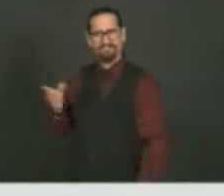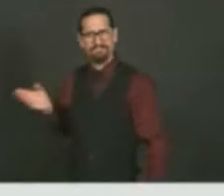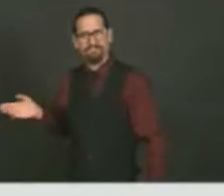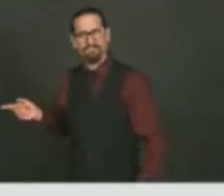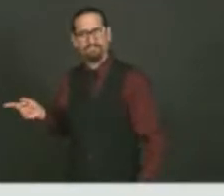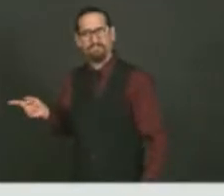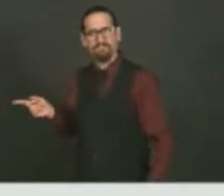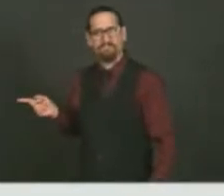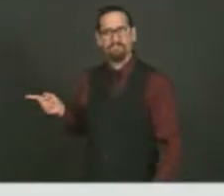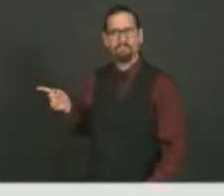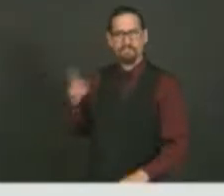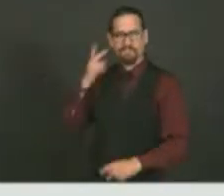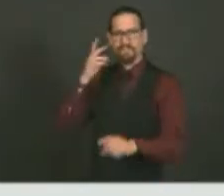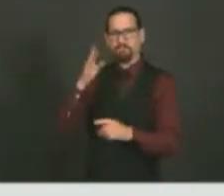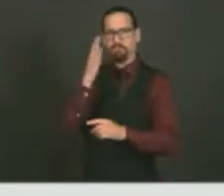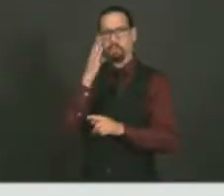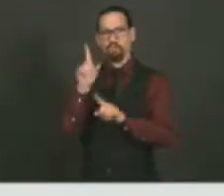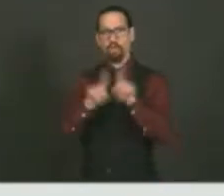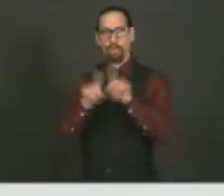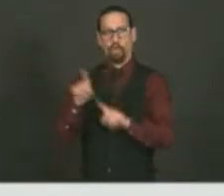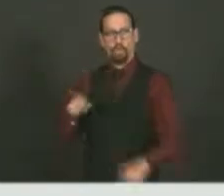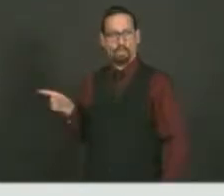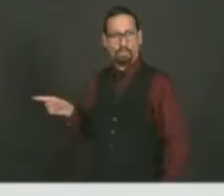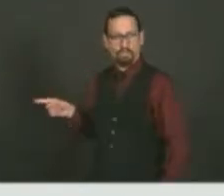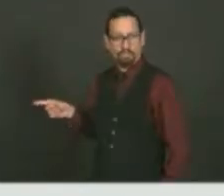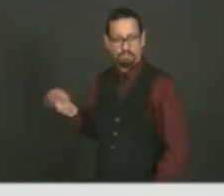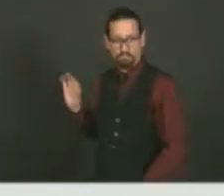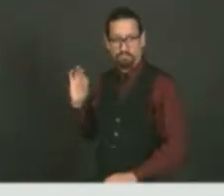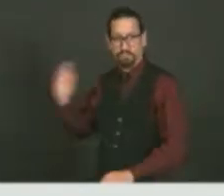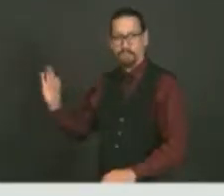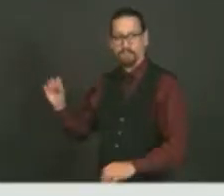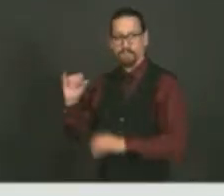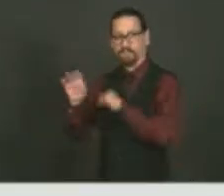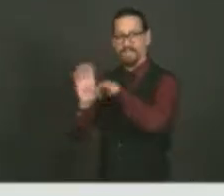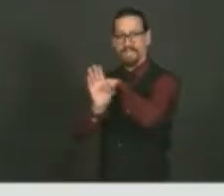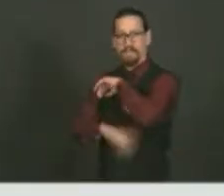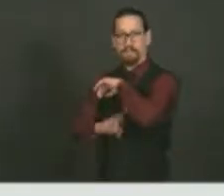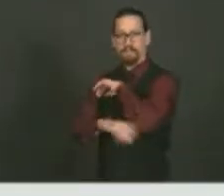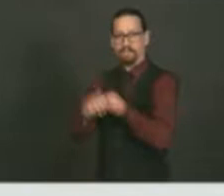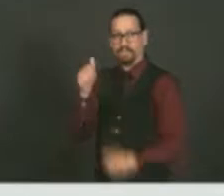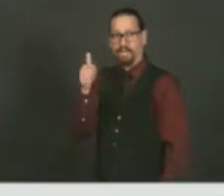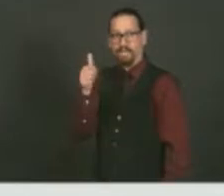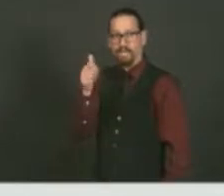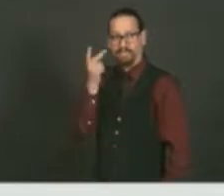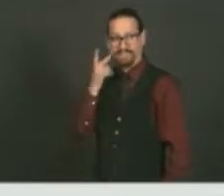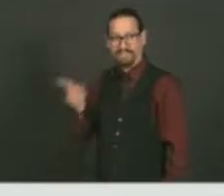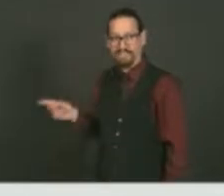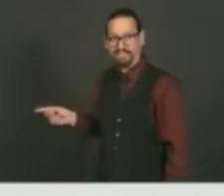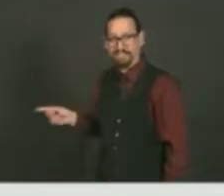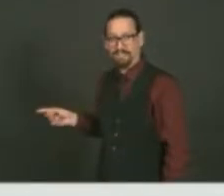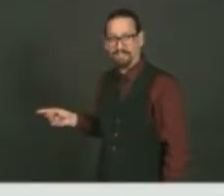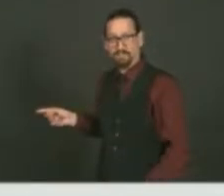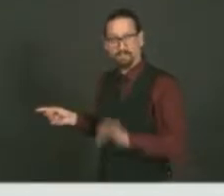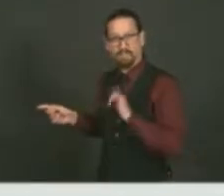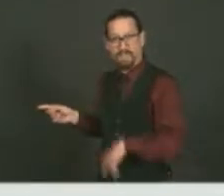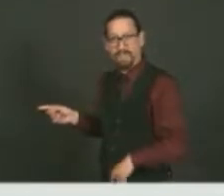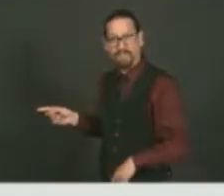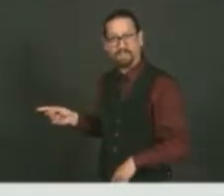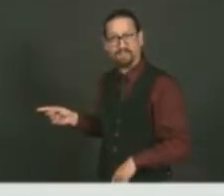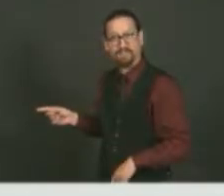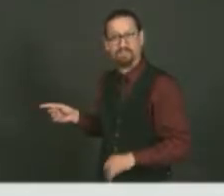the blue star on the screen in front of you. That star marks September